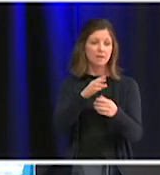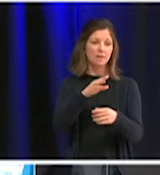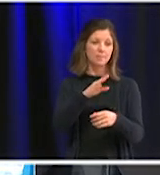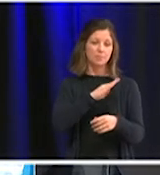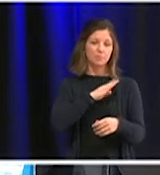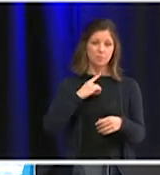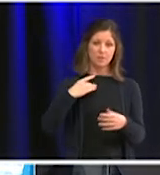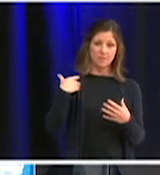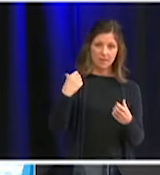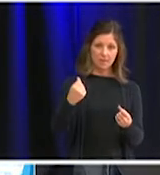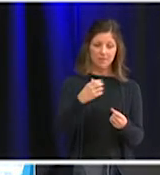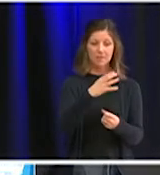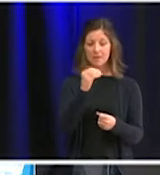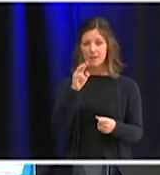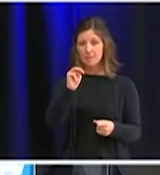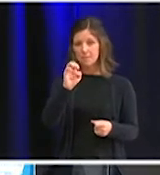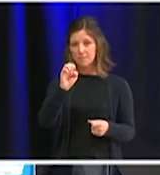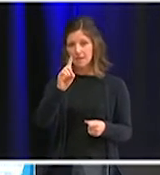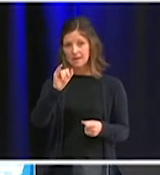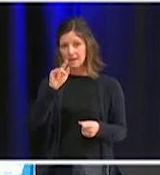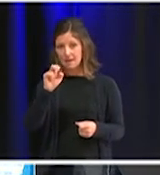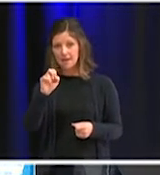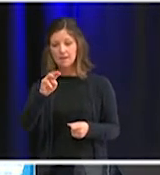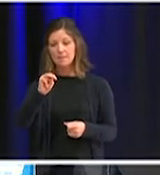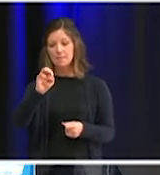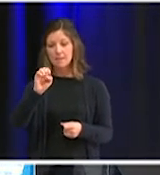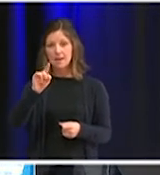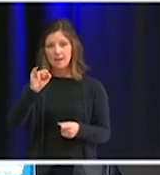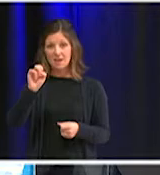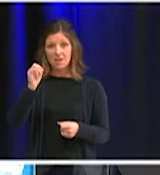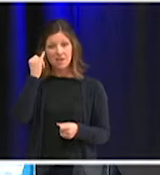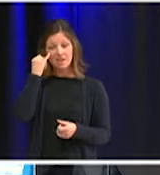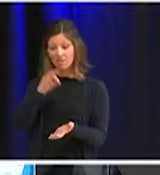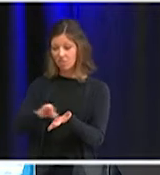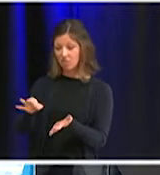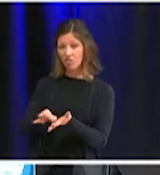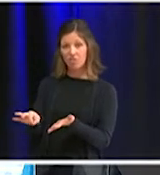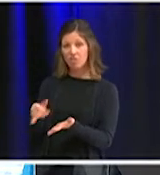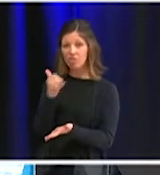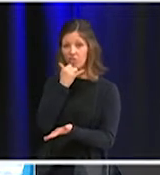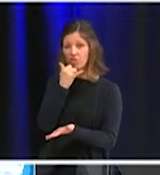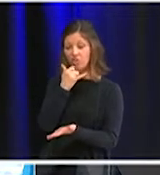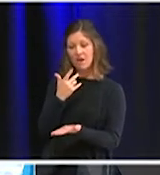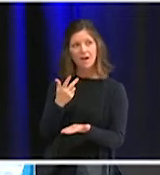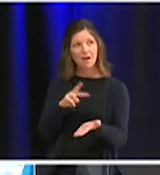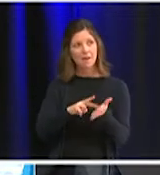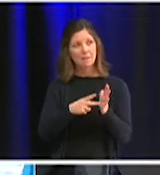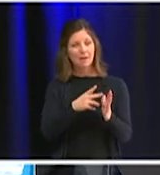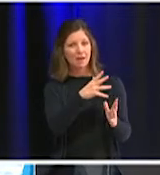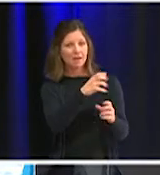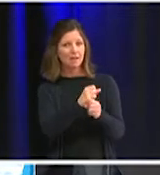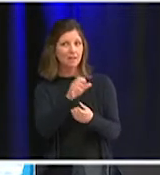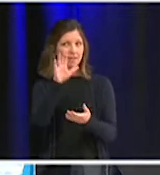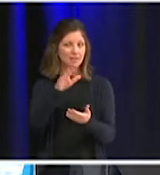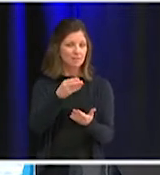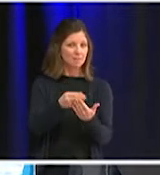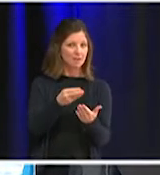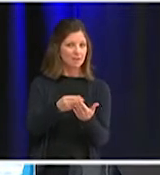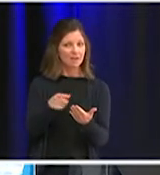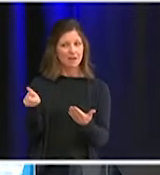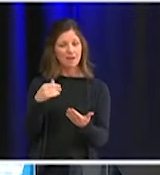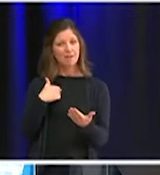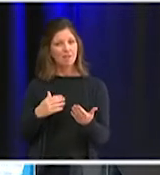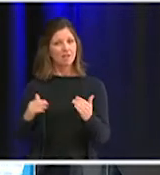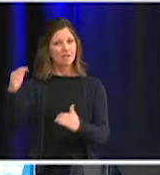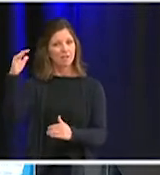So if you undercount it, guess what happened? You don't get the proper funds to your community. So I've tried to make it relatable to all of us